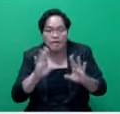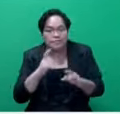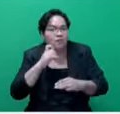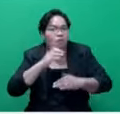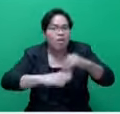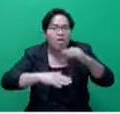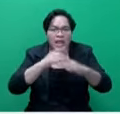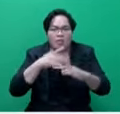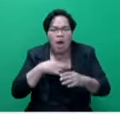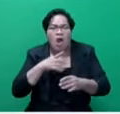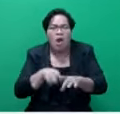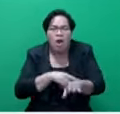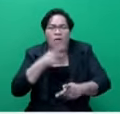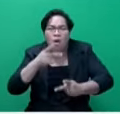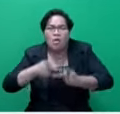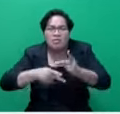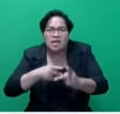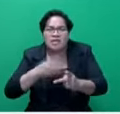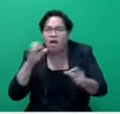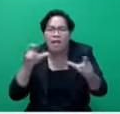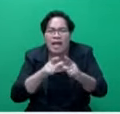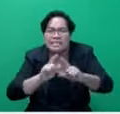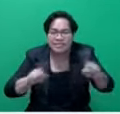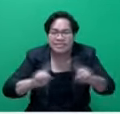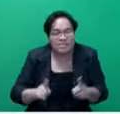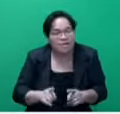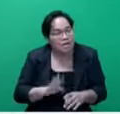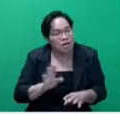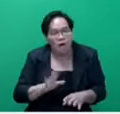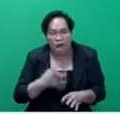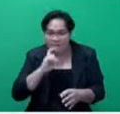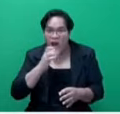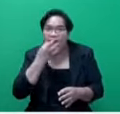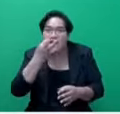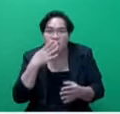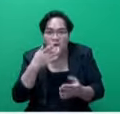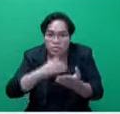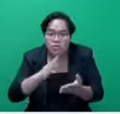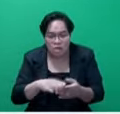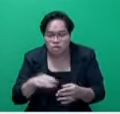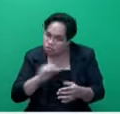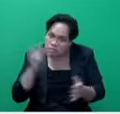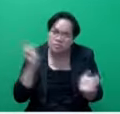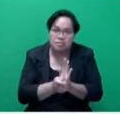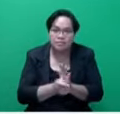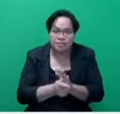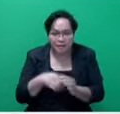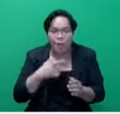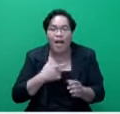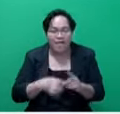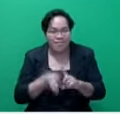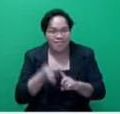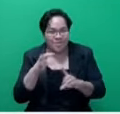and subdivision approvals. Why? Because obtaining approvals in a timely manner increases business